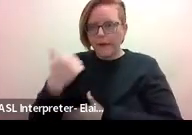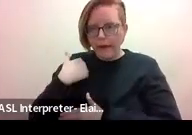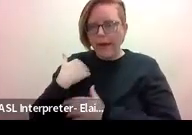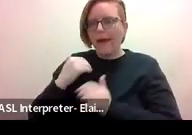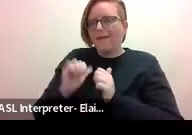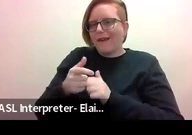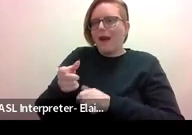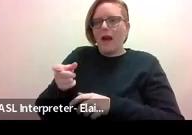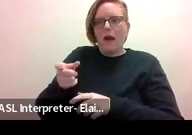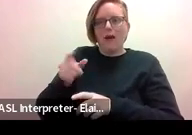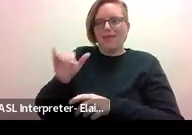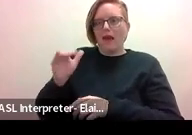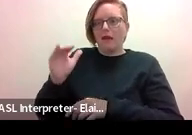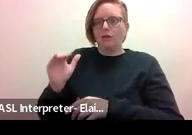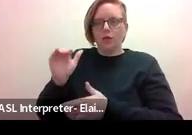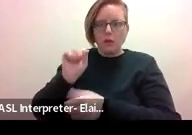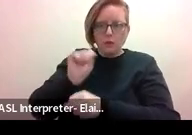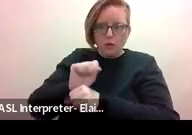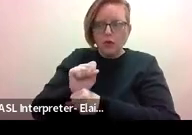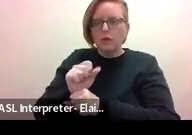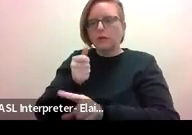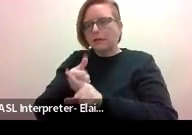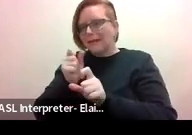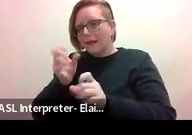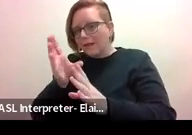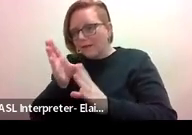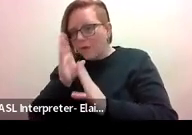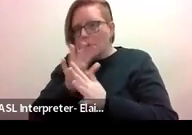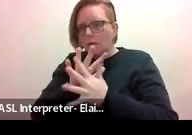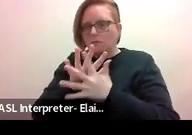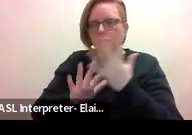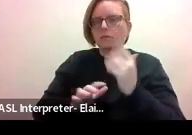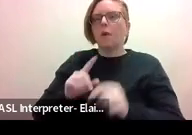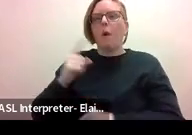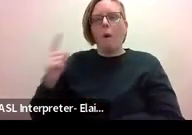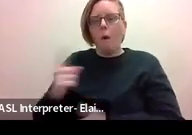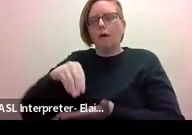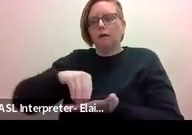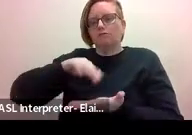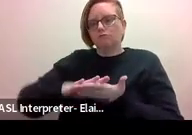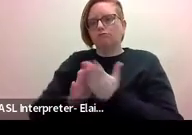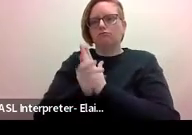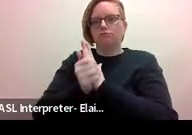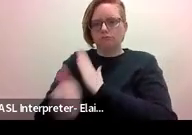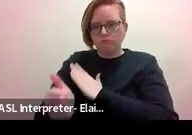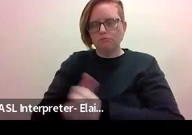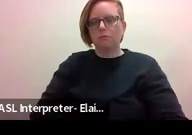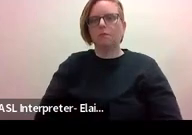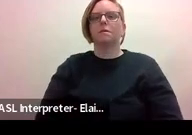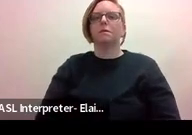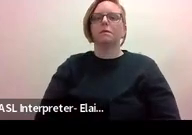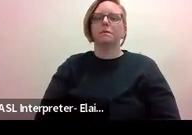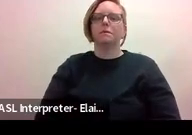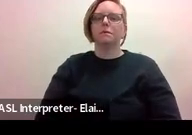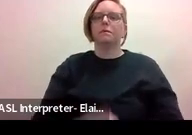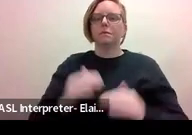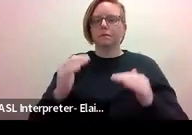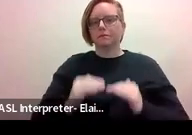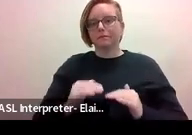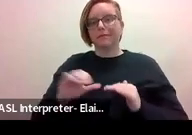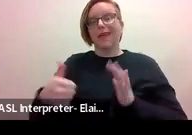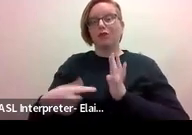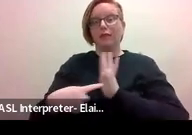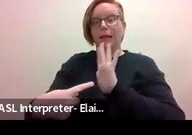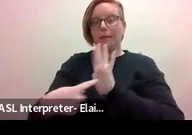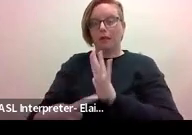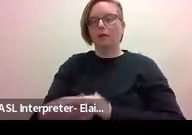work, what they're doing, they're very focused, etc. So always include a strength. One more, here we go. Okay,